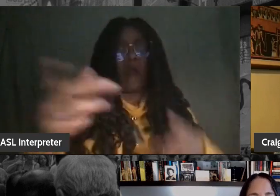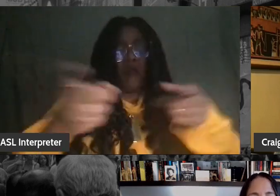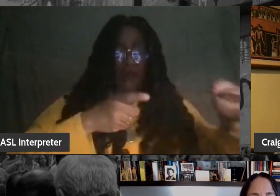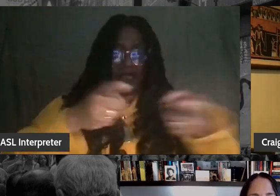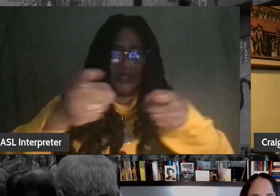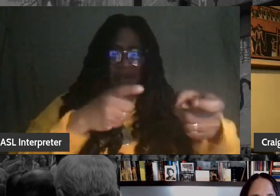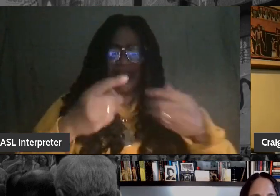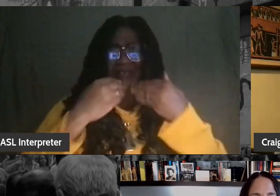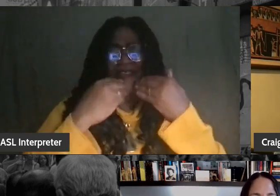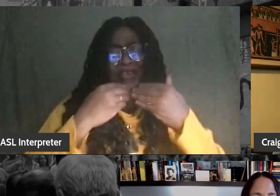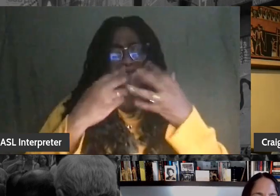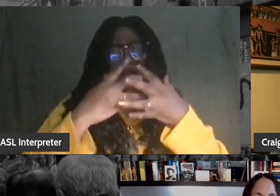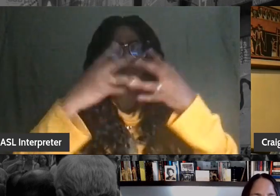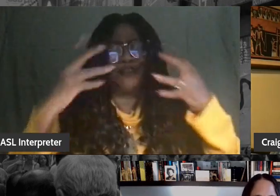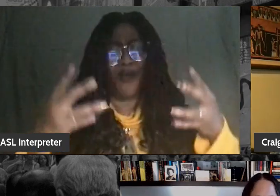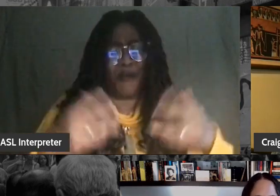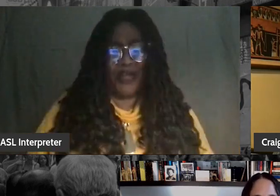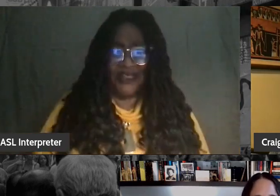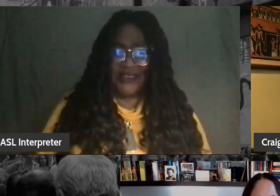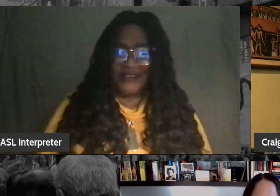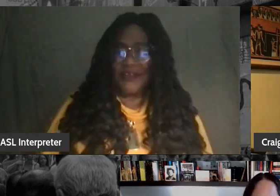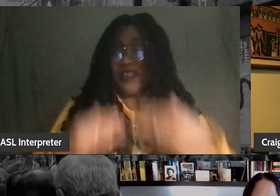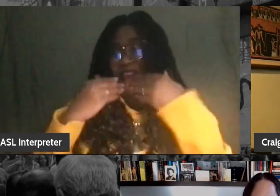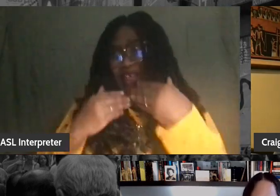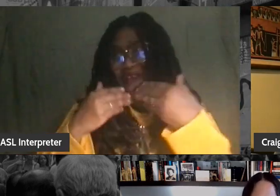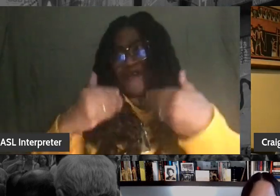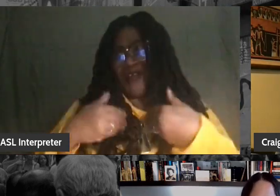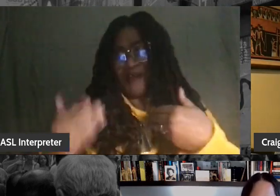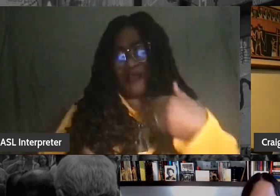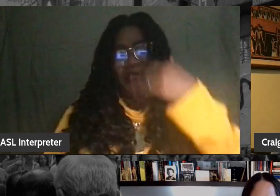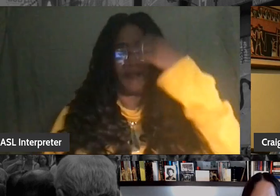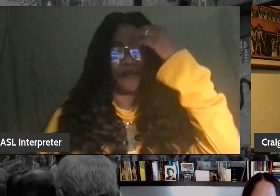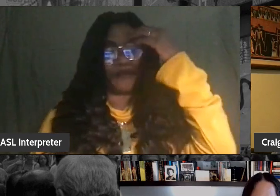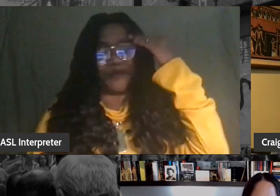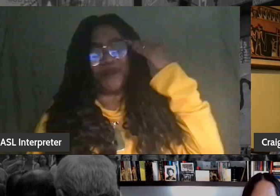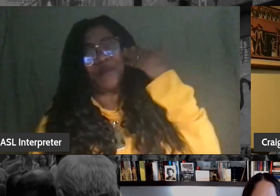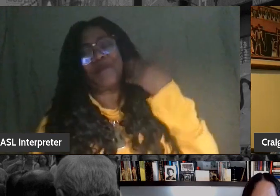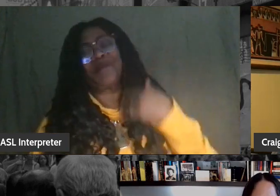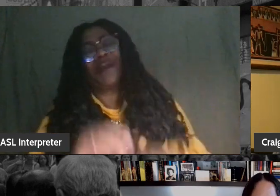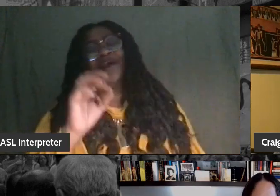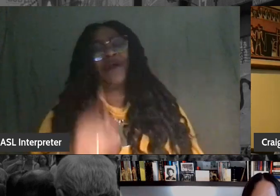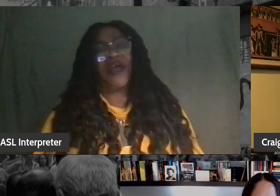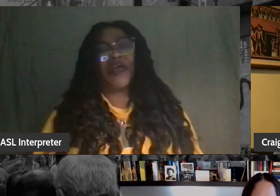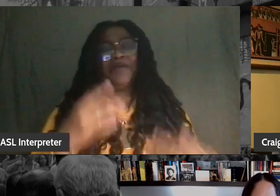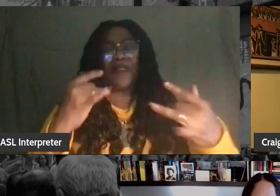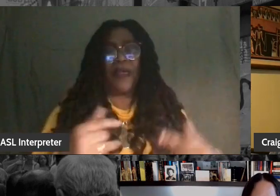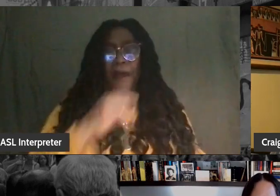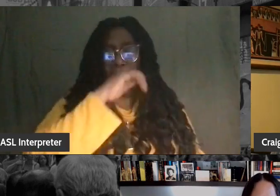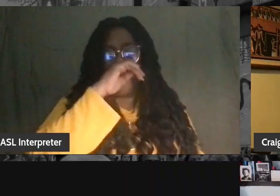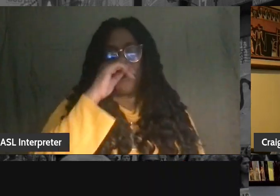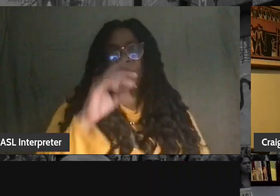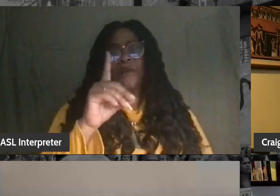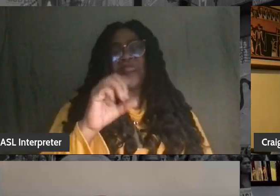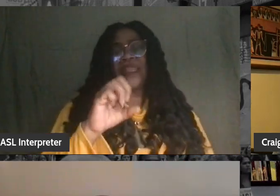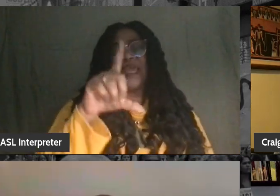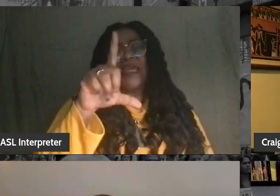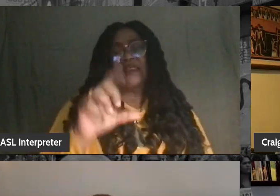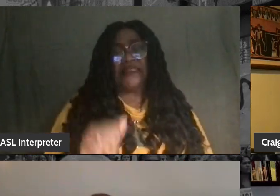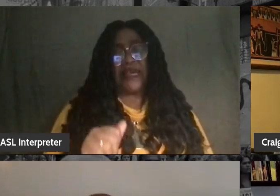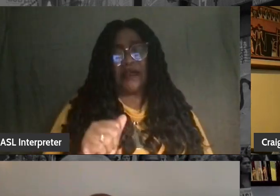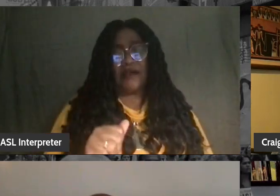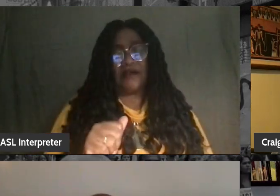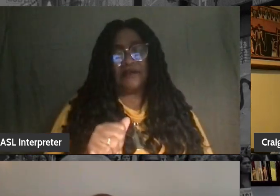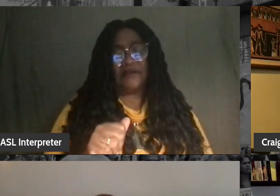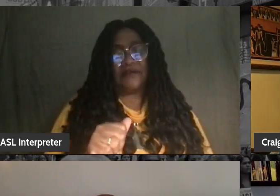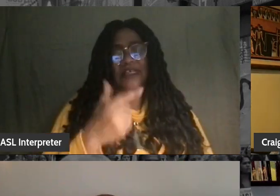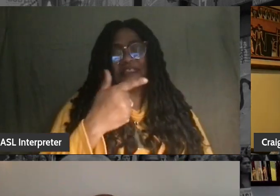evening. Thank you for having me. Gordon Bobb is a partner in the Santa Monica law firm Dell, Shaw, Moonves, Tanaka,